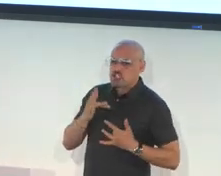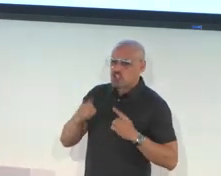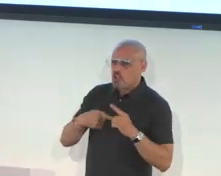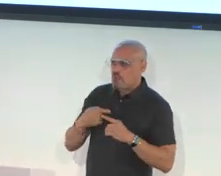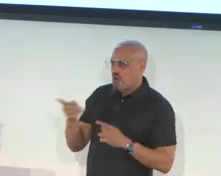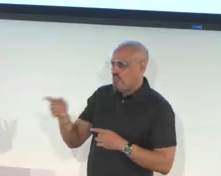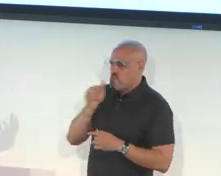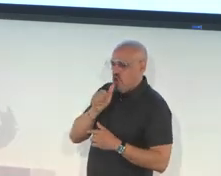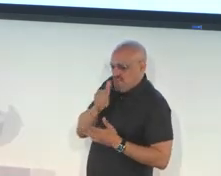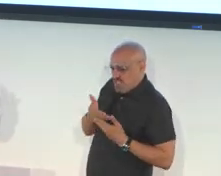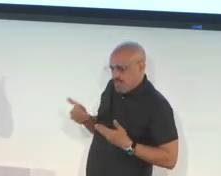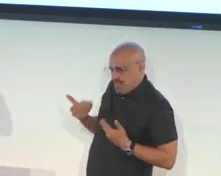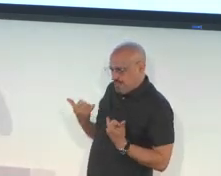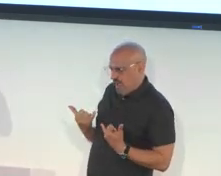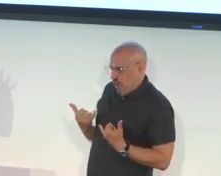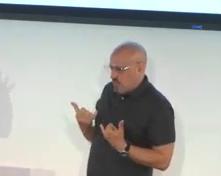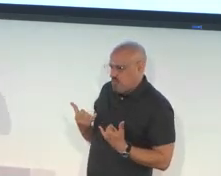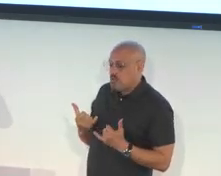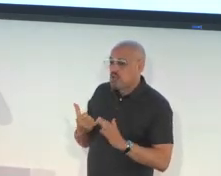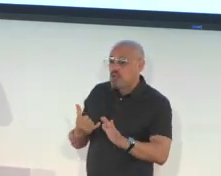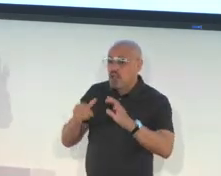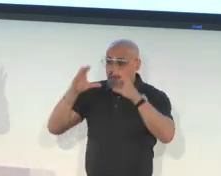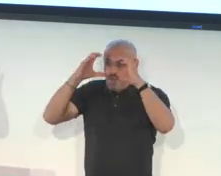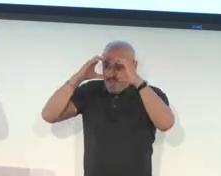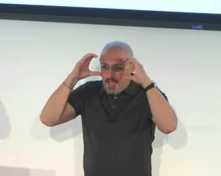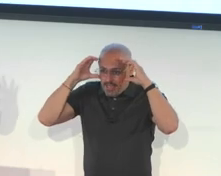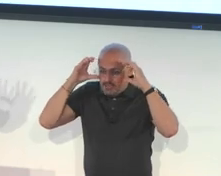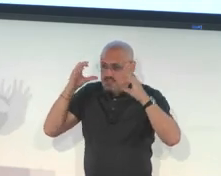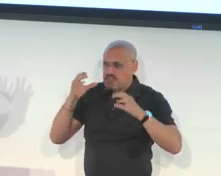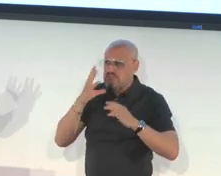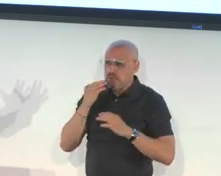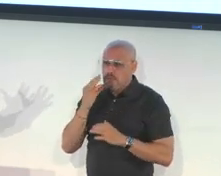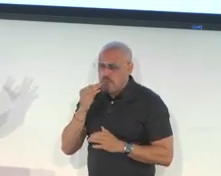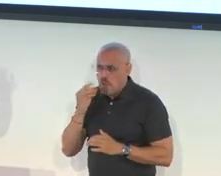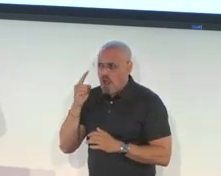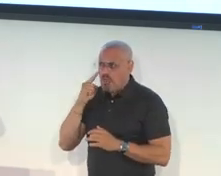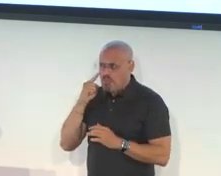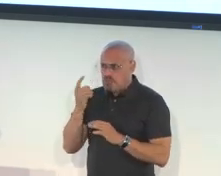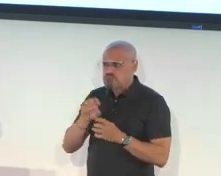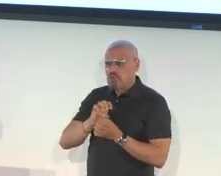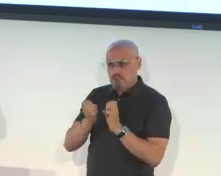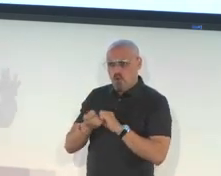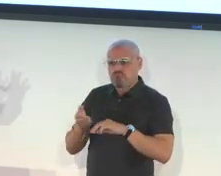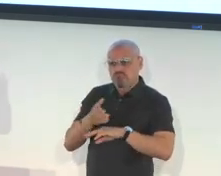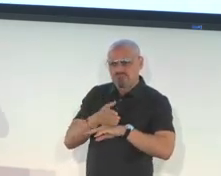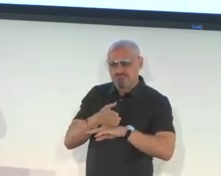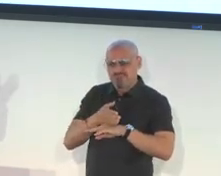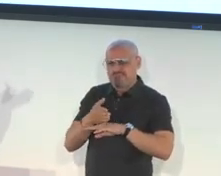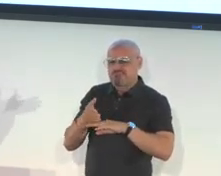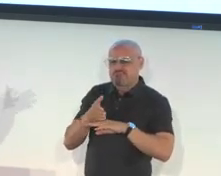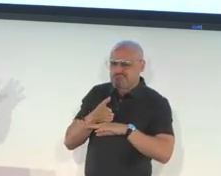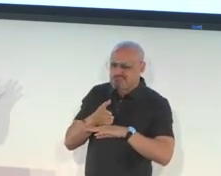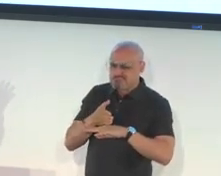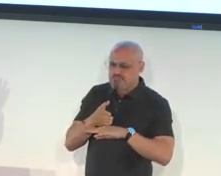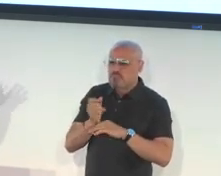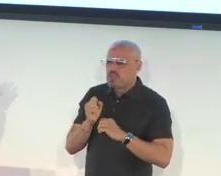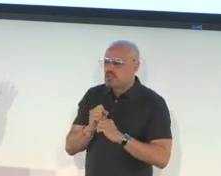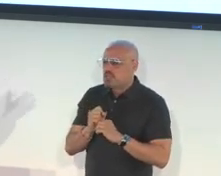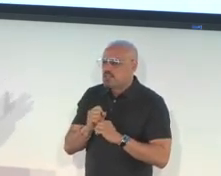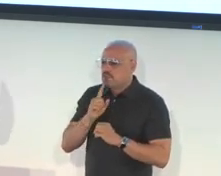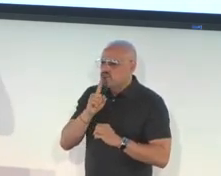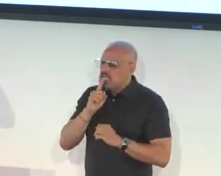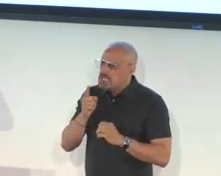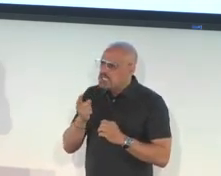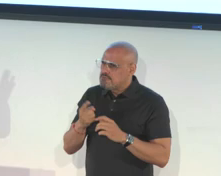those privacy factors. So although the headset and the experience, I think, has evolved slightly, or you know,